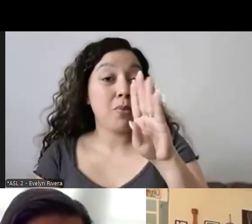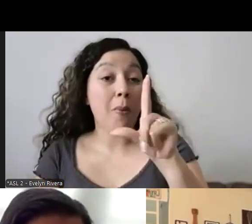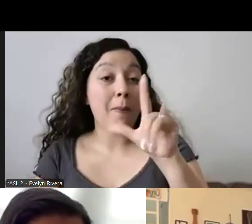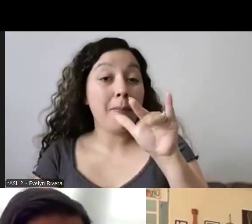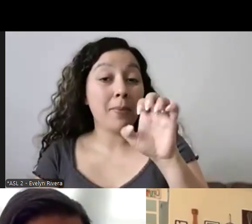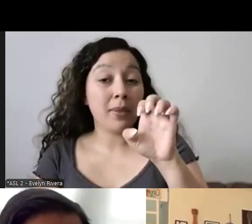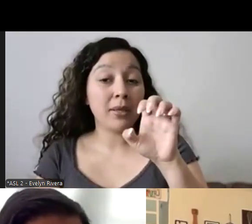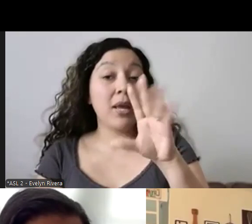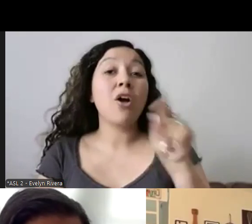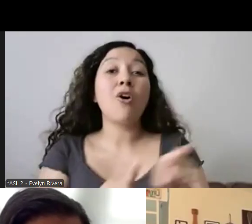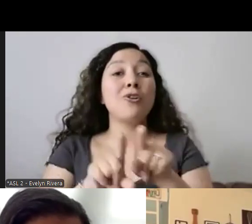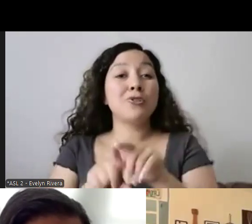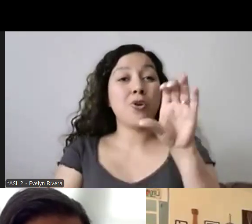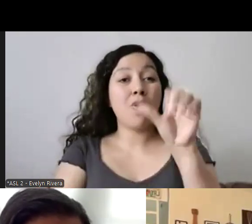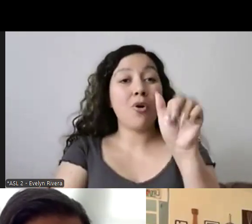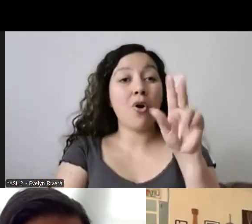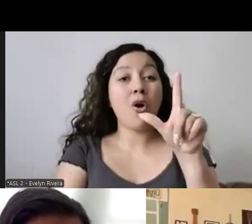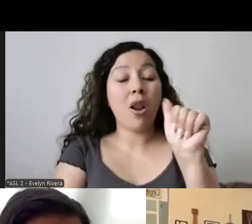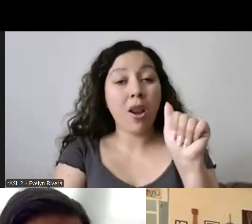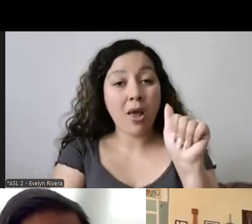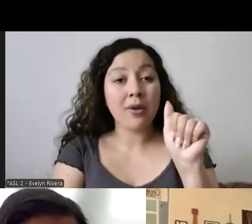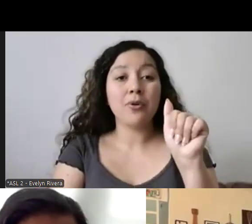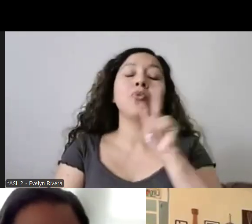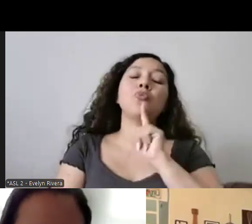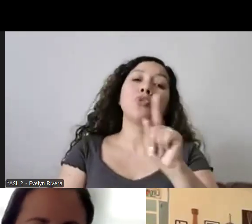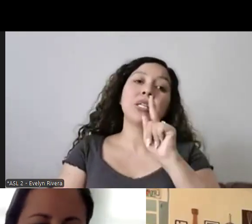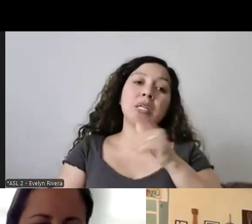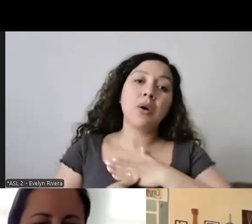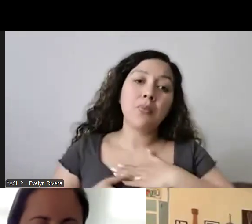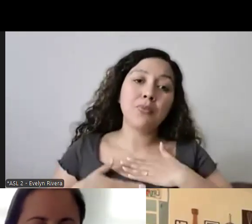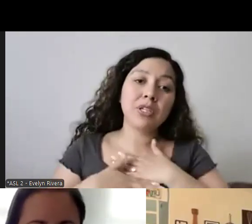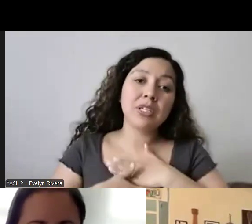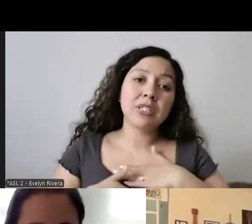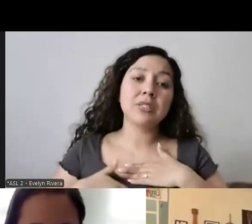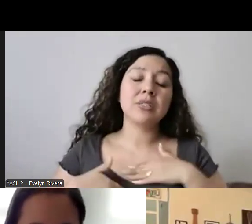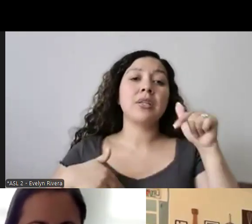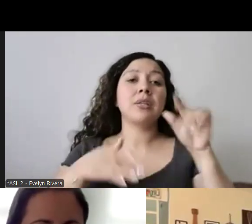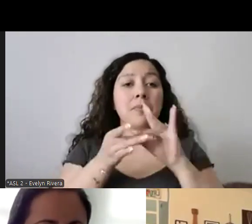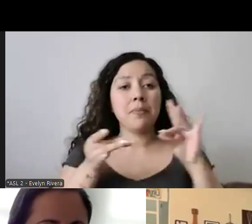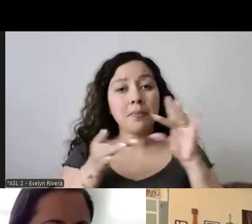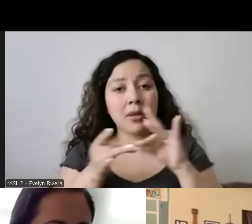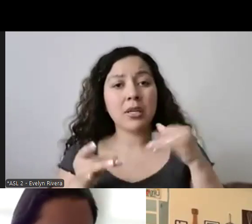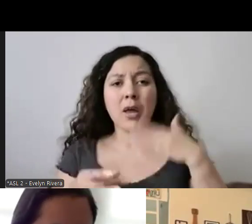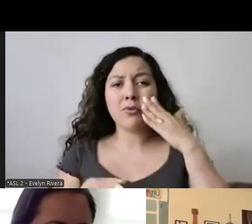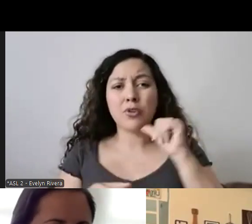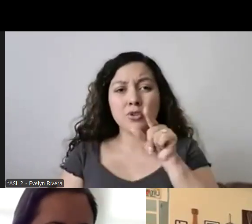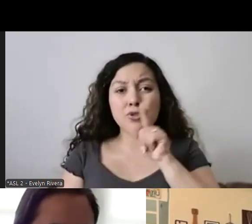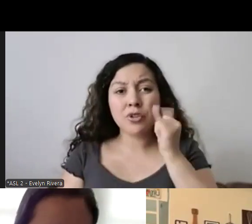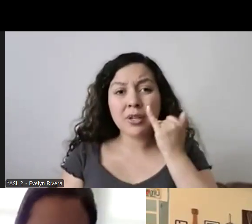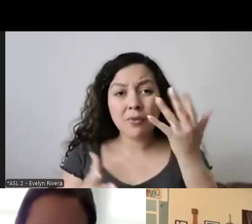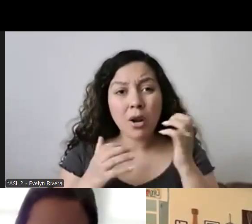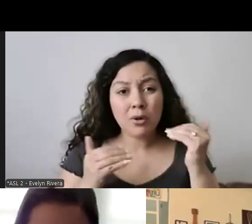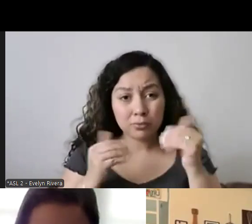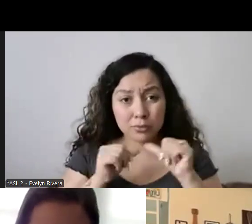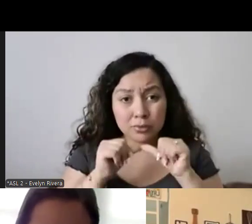and Carla. We appreciate this dialogue. I'm not sure if we want to move on. If anybody else had any